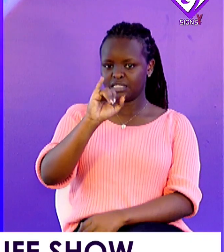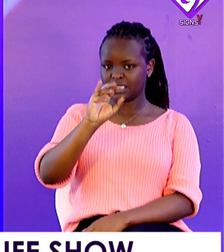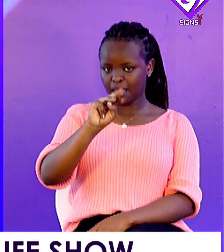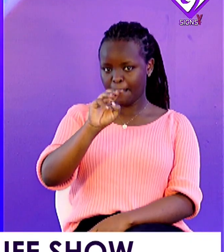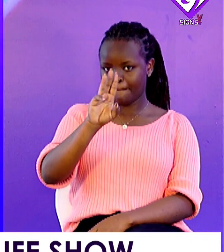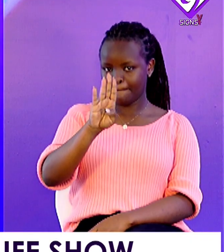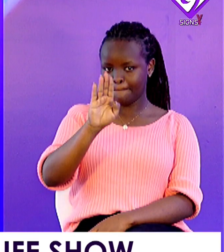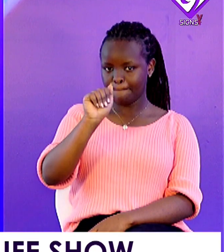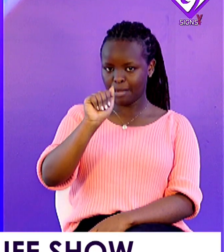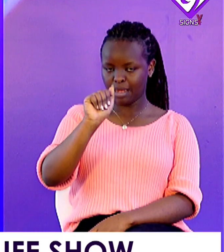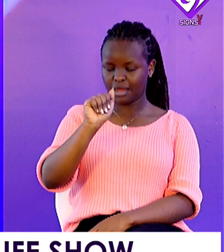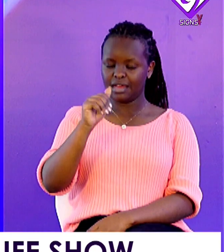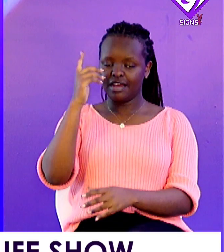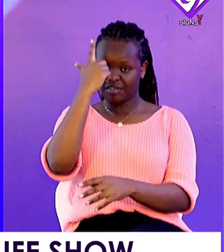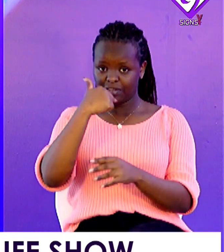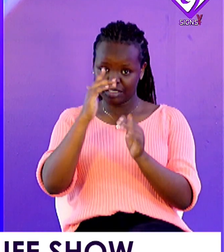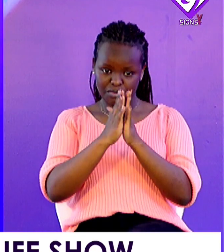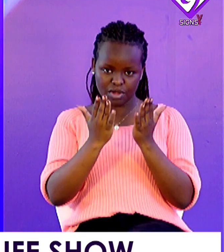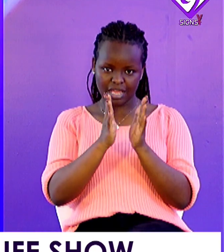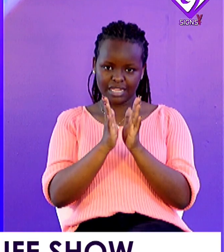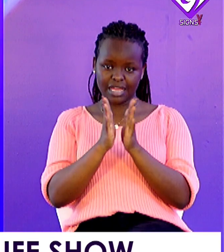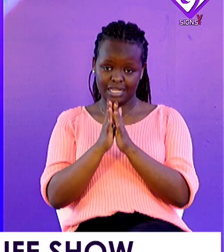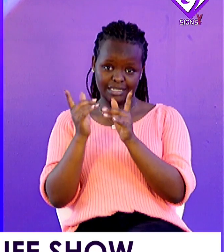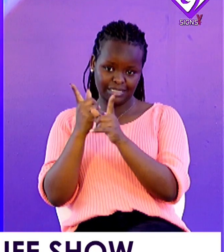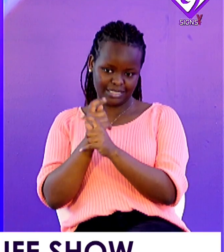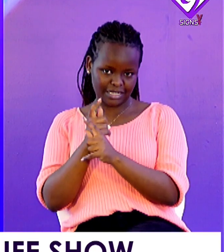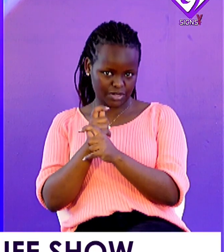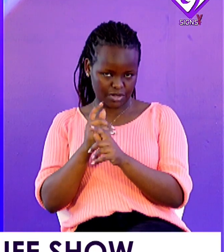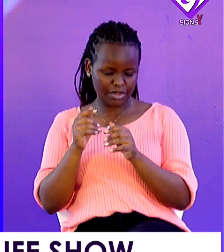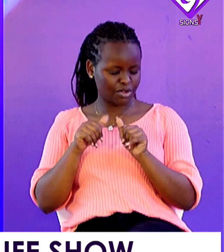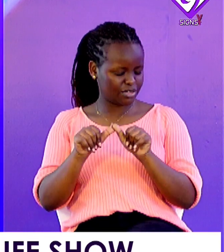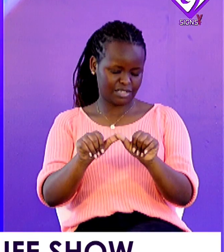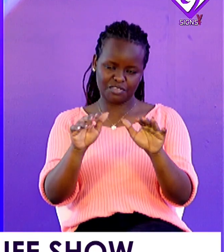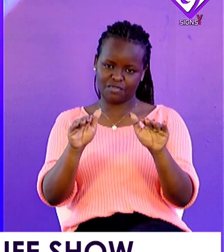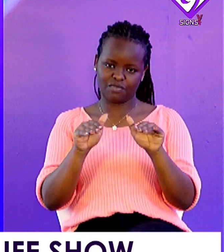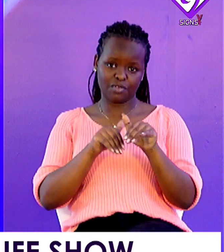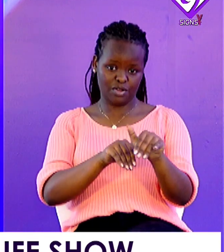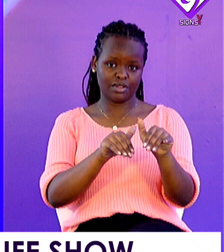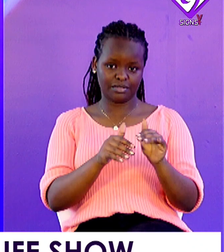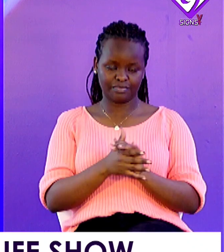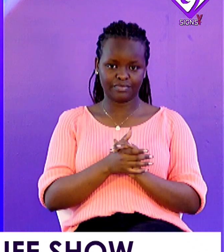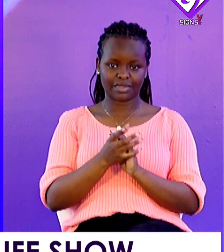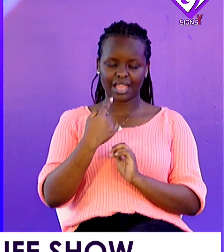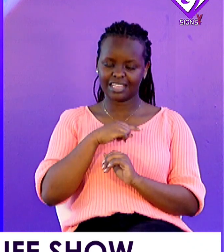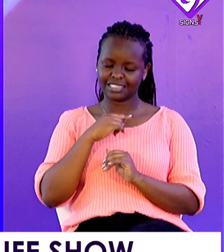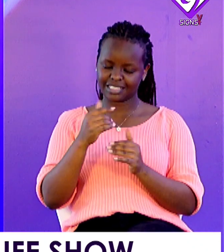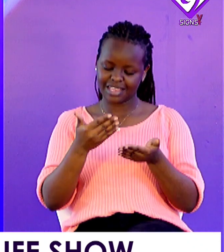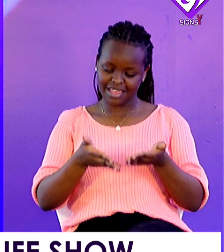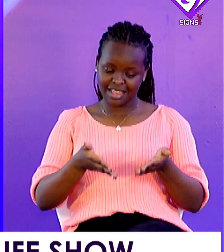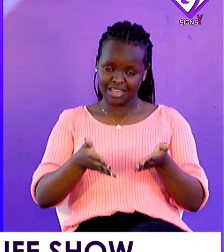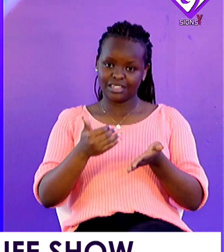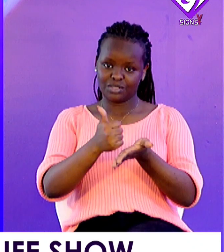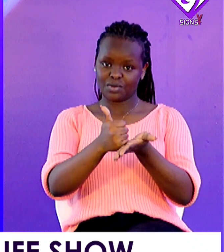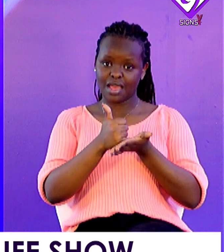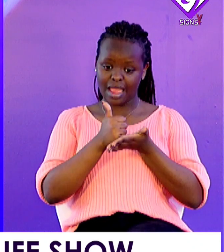TikTok. Nawaona sana. Keep on following. We are here for one another.